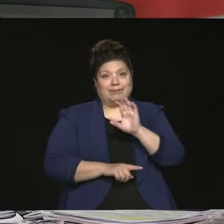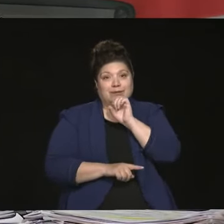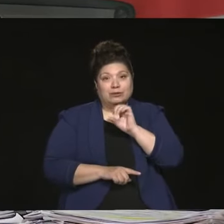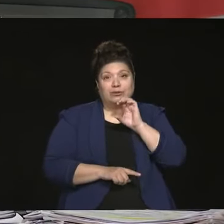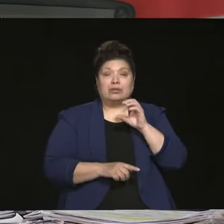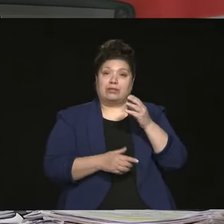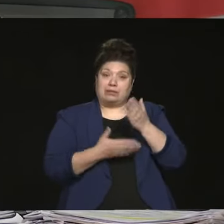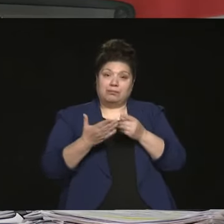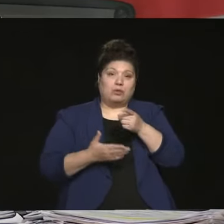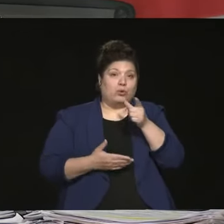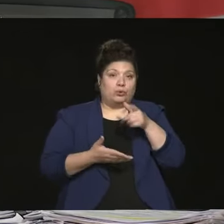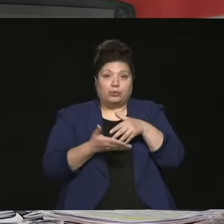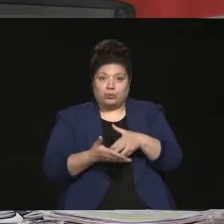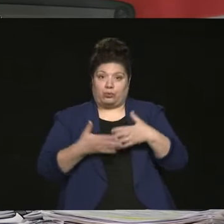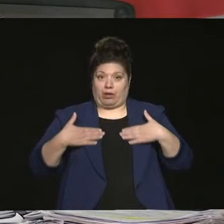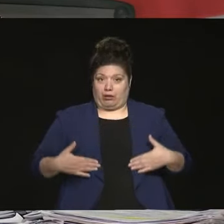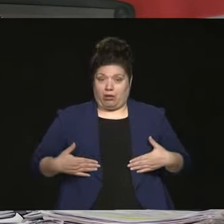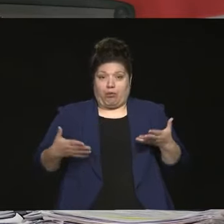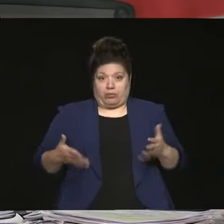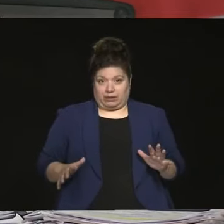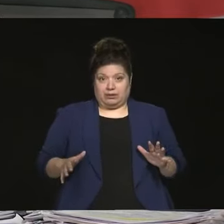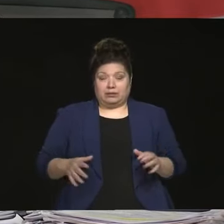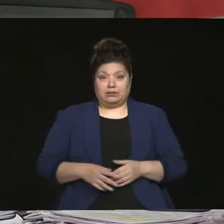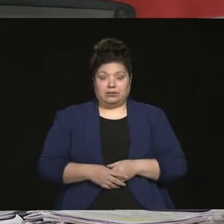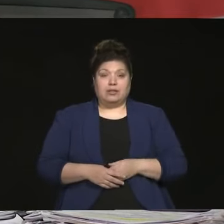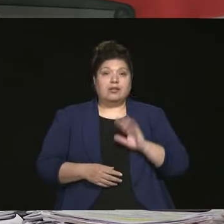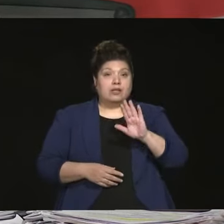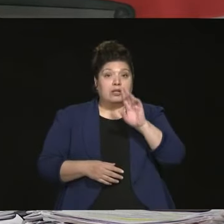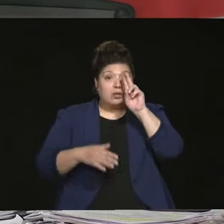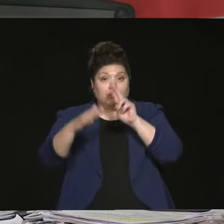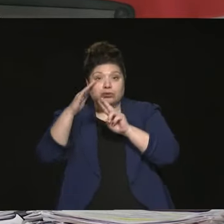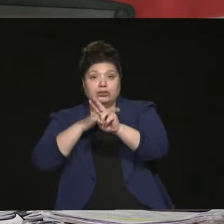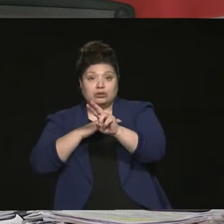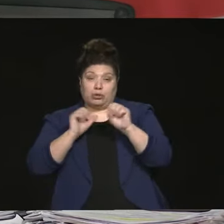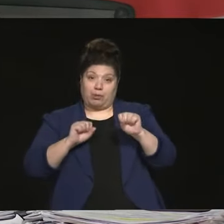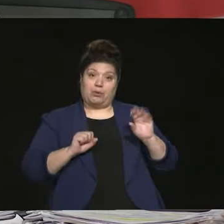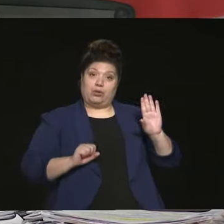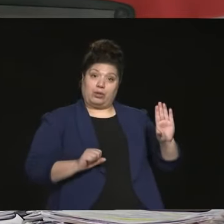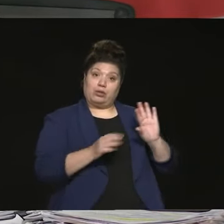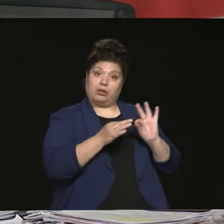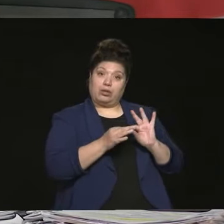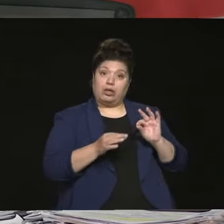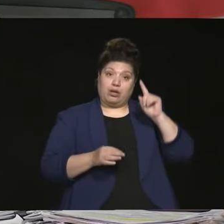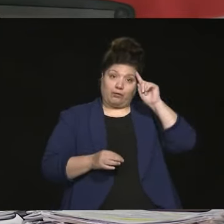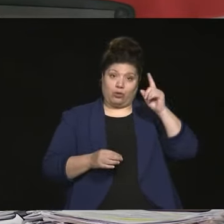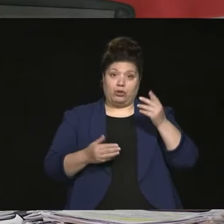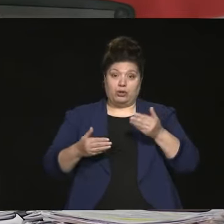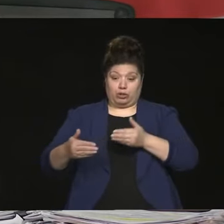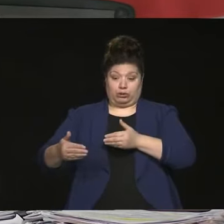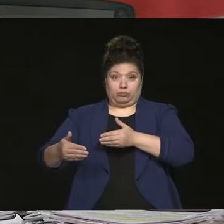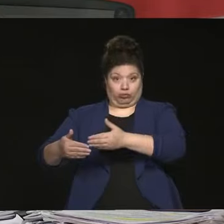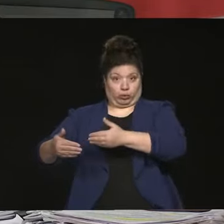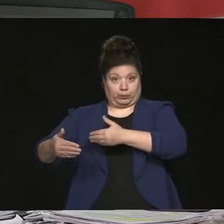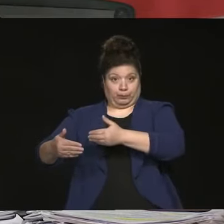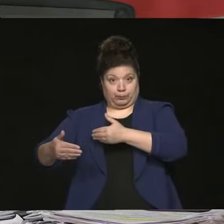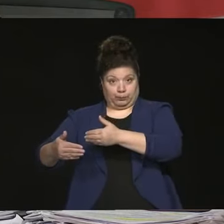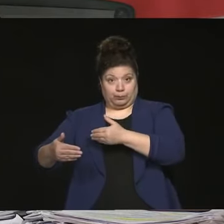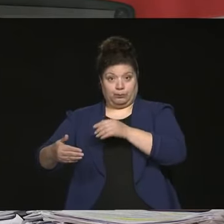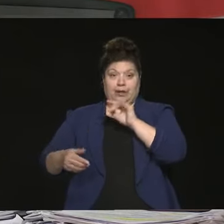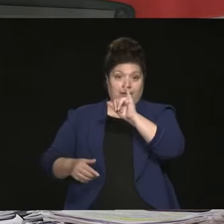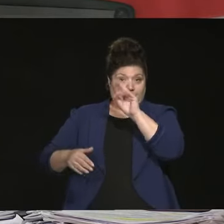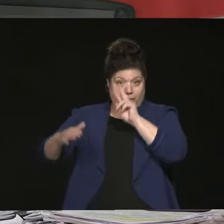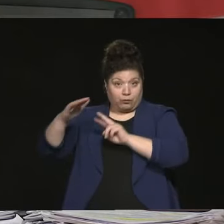these projections, I think you were thinking of the short-term forecast, are very sensitive to our actions, but also to